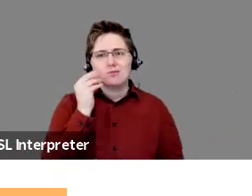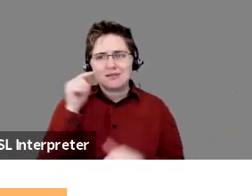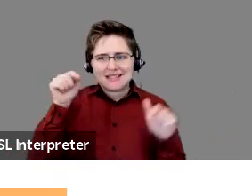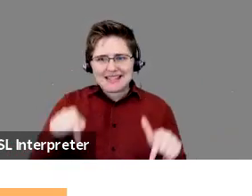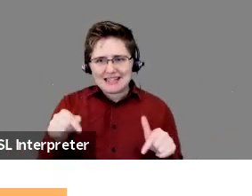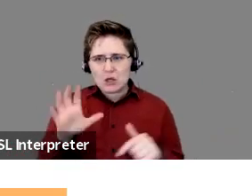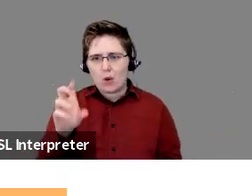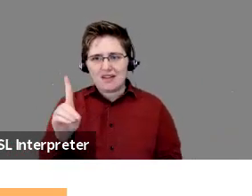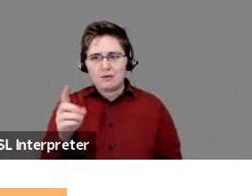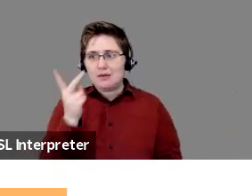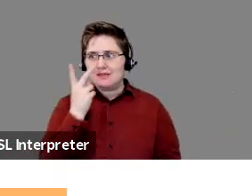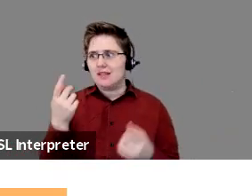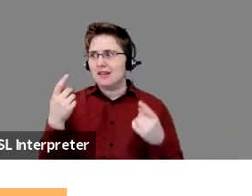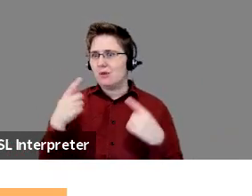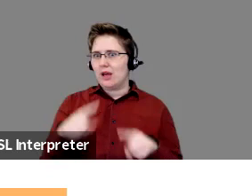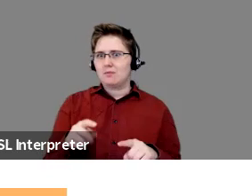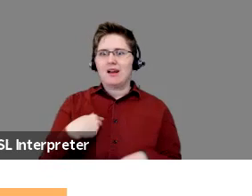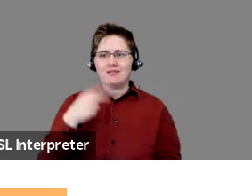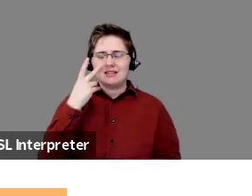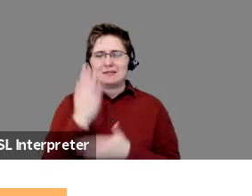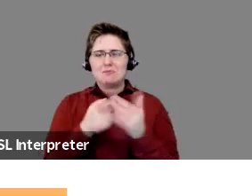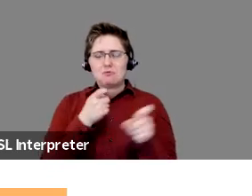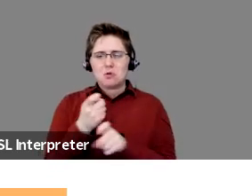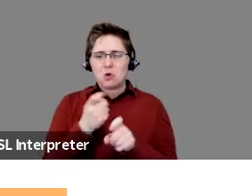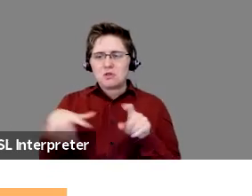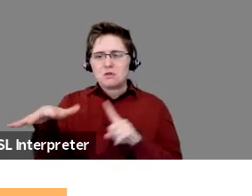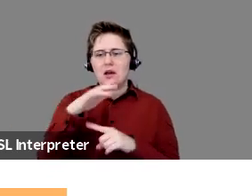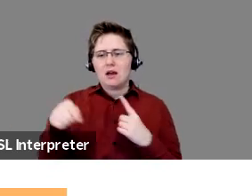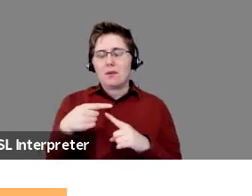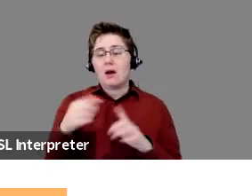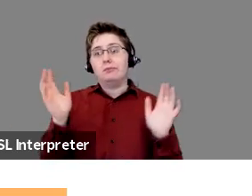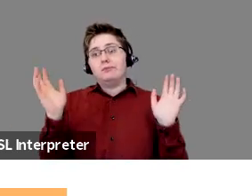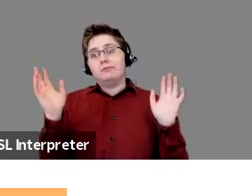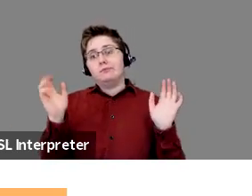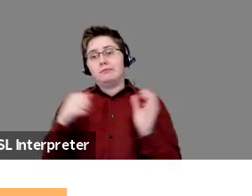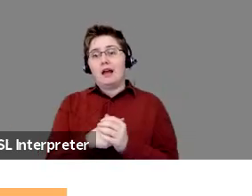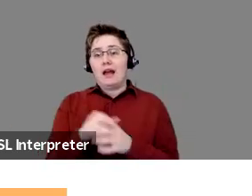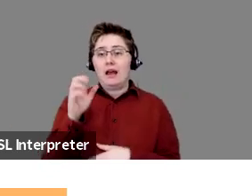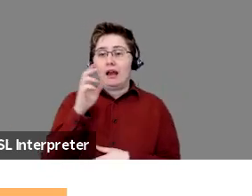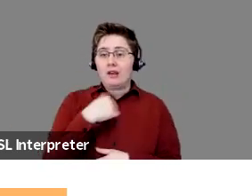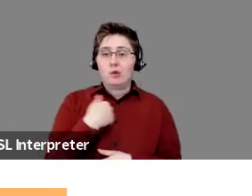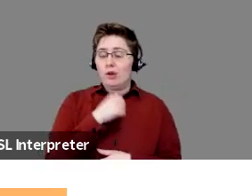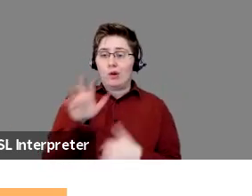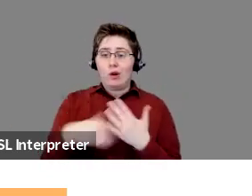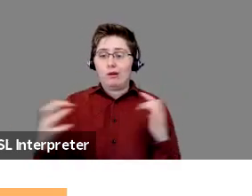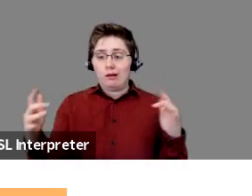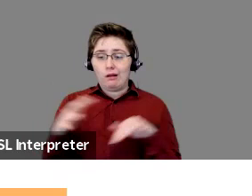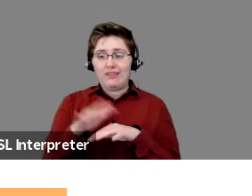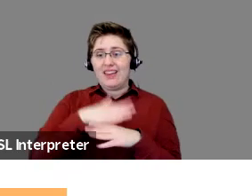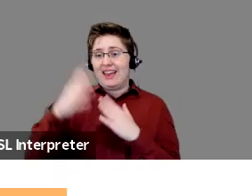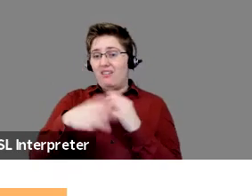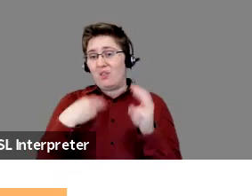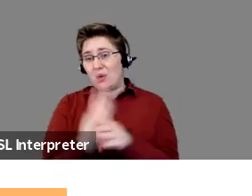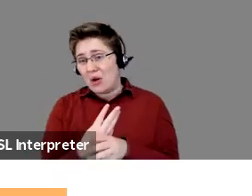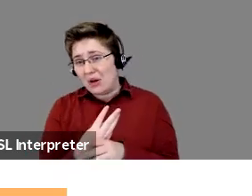seen a little bit of what happens. I've seen some jokes floating around about, well, it turns out we don't all come together at the end of the world kind of